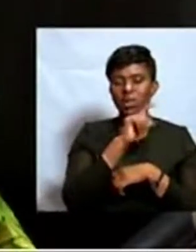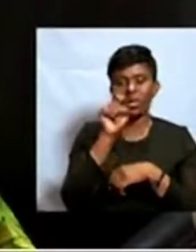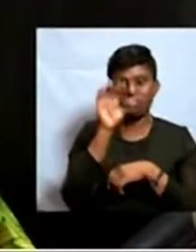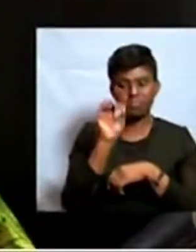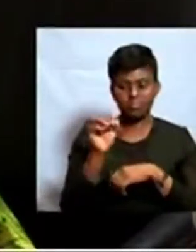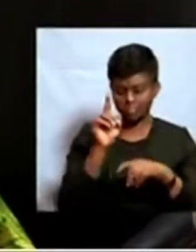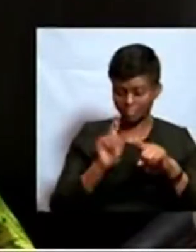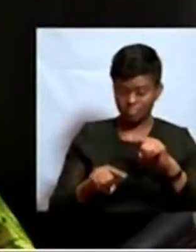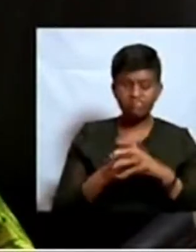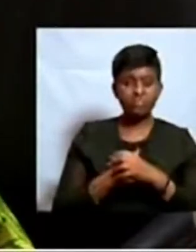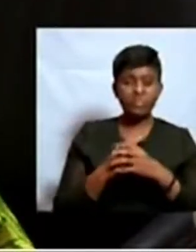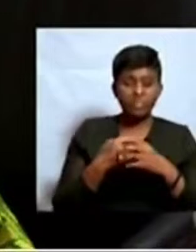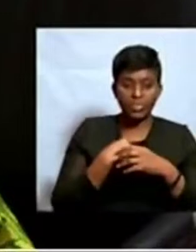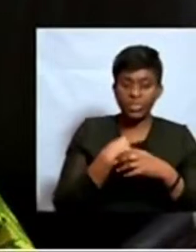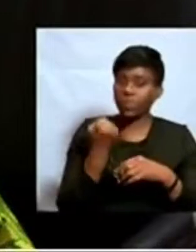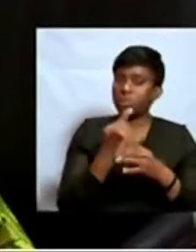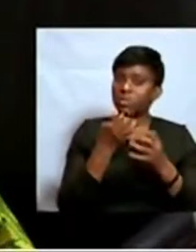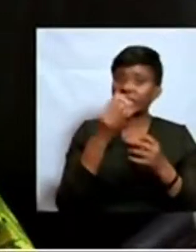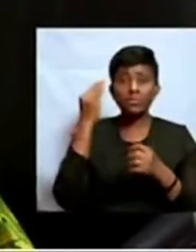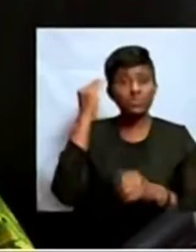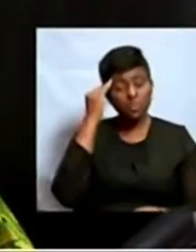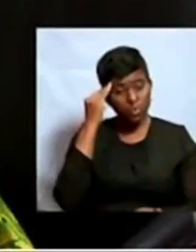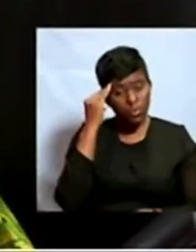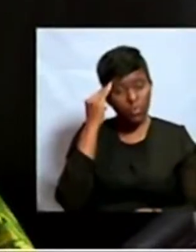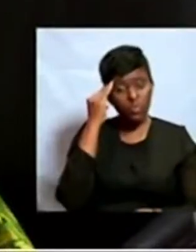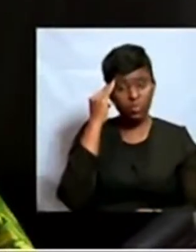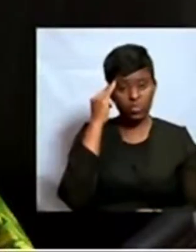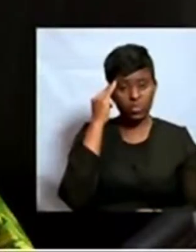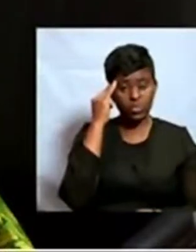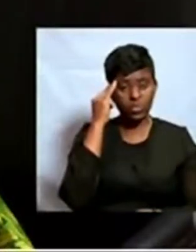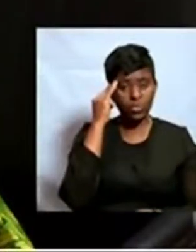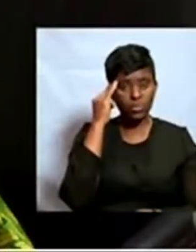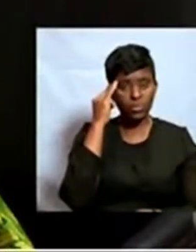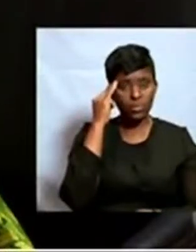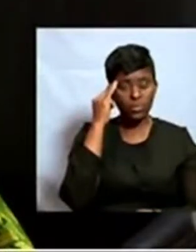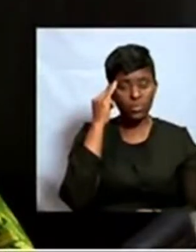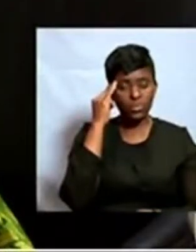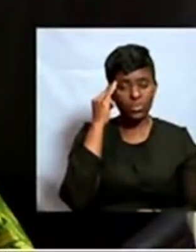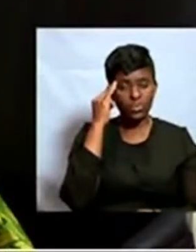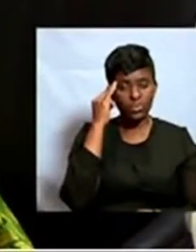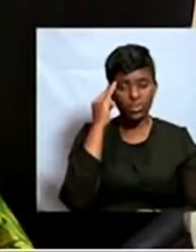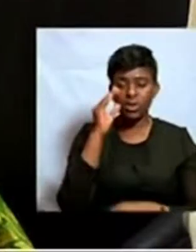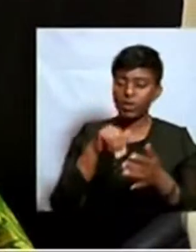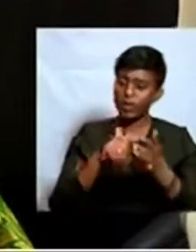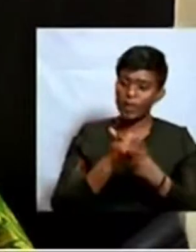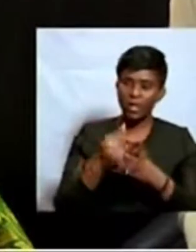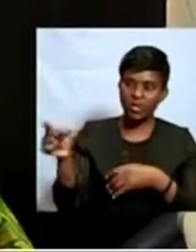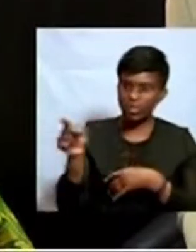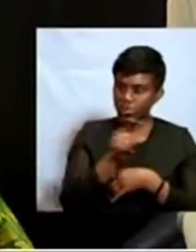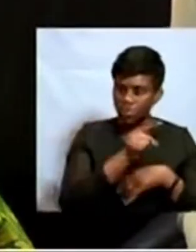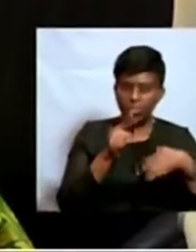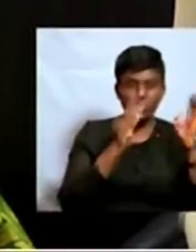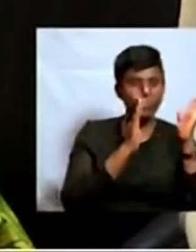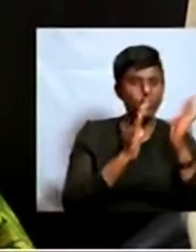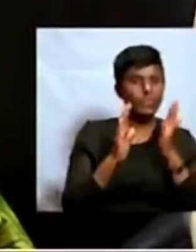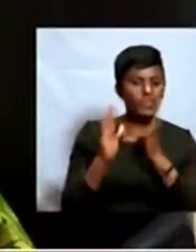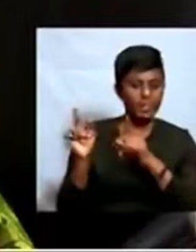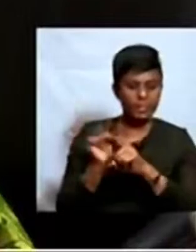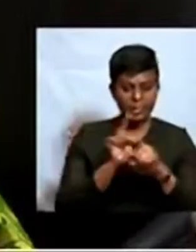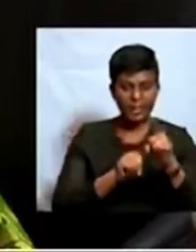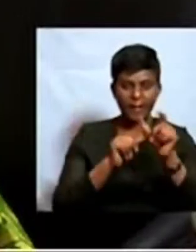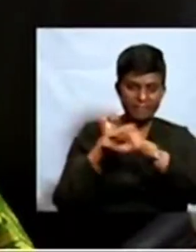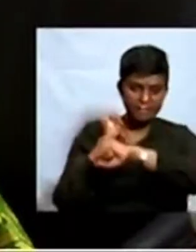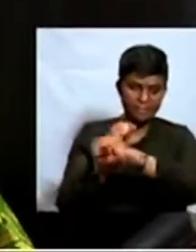100%. So I would like to know as to how you intend to